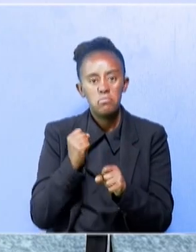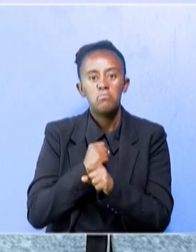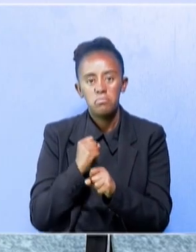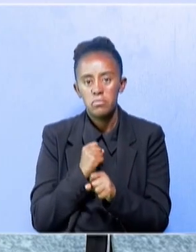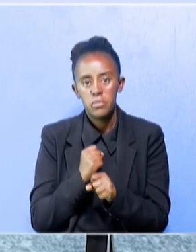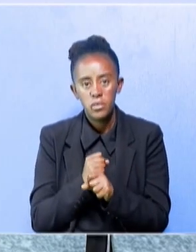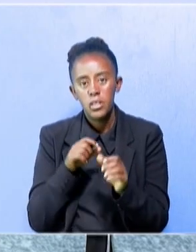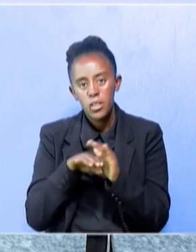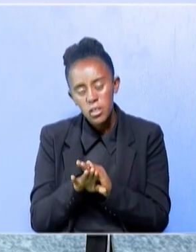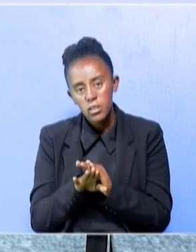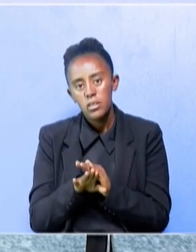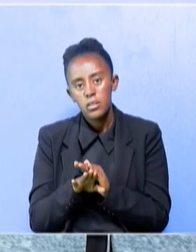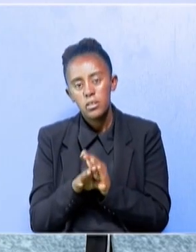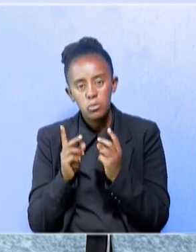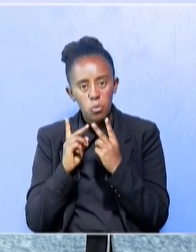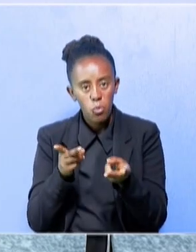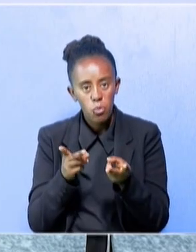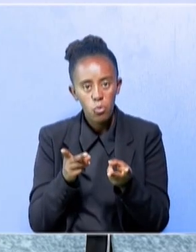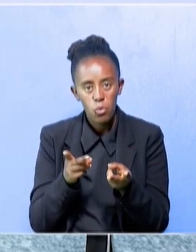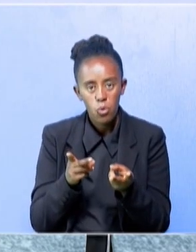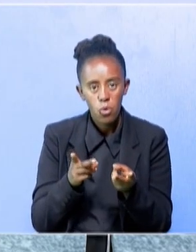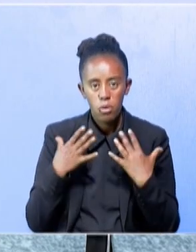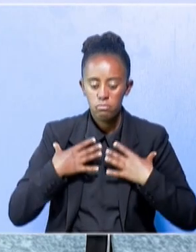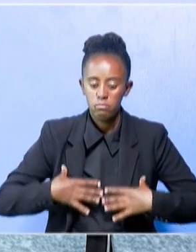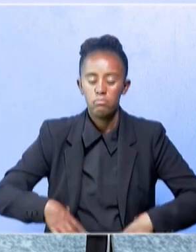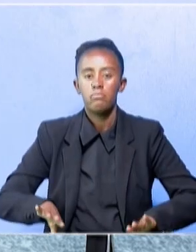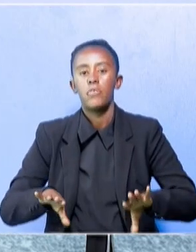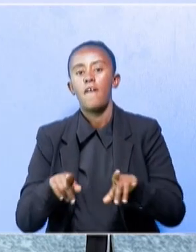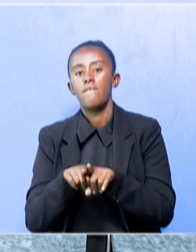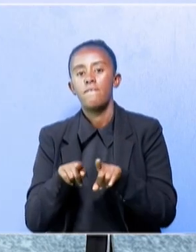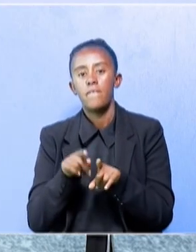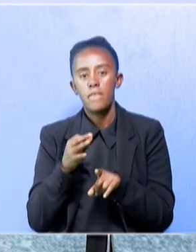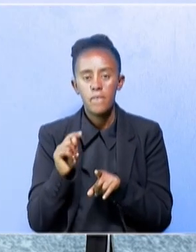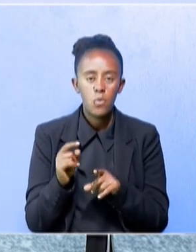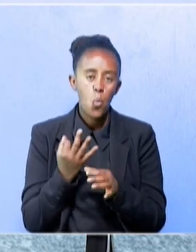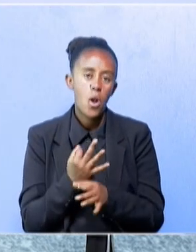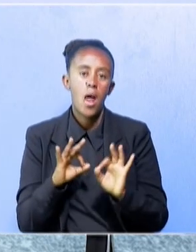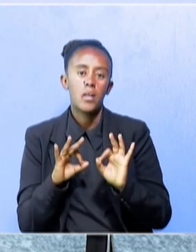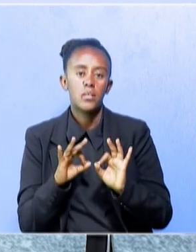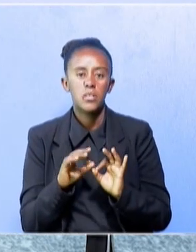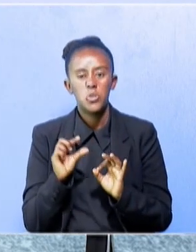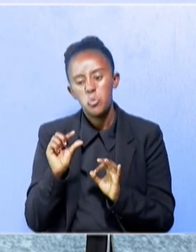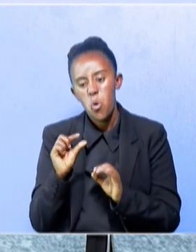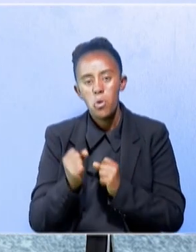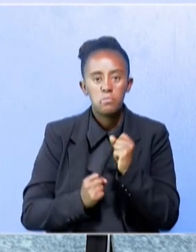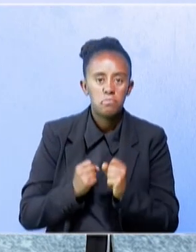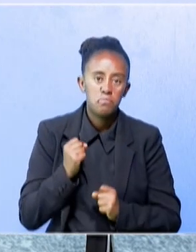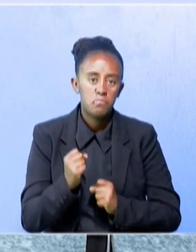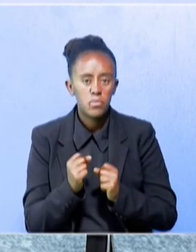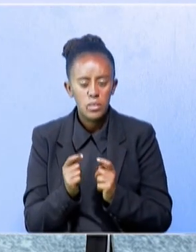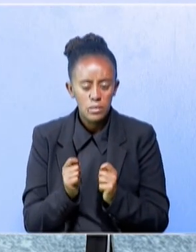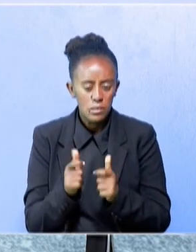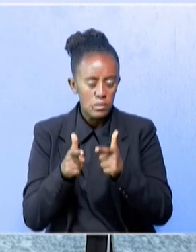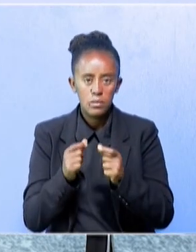activity in order to what? In order to make your body free or relax. It's like running, but not